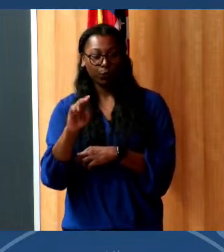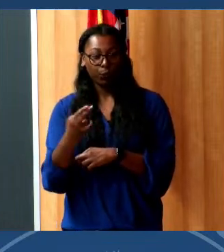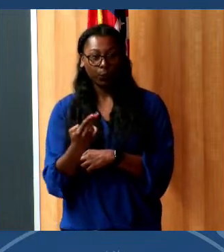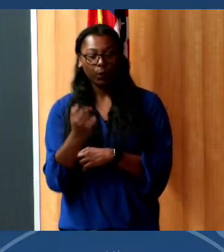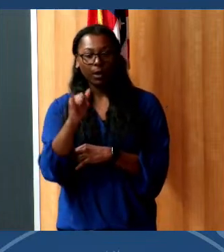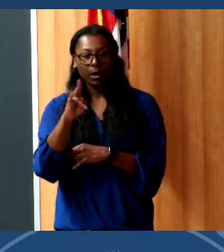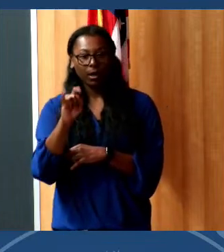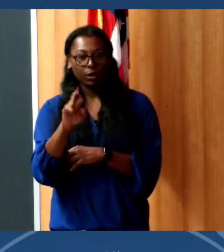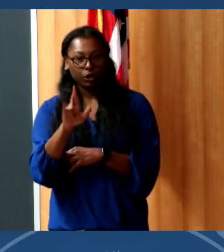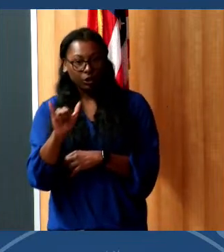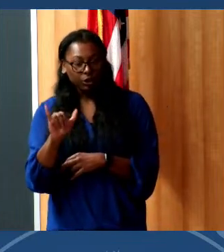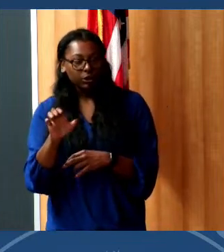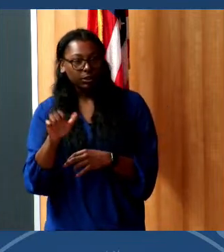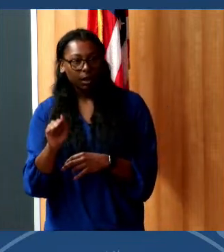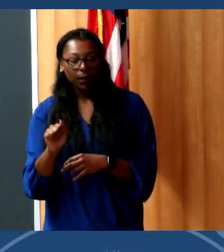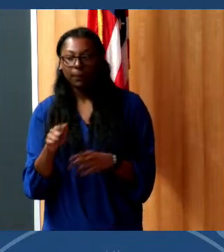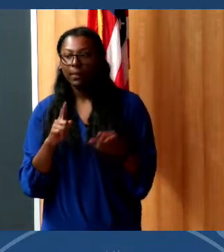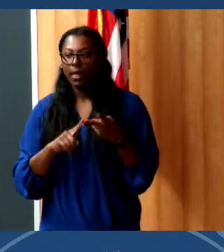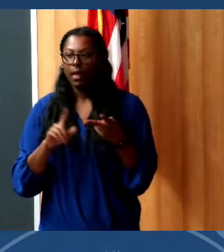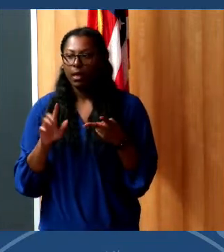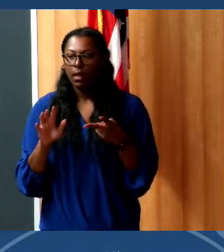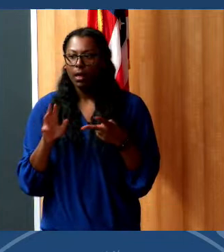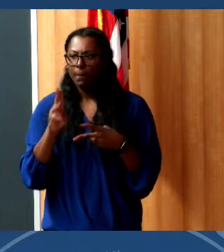to share about their experiences.